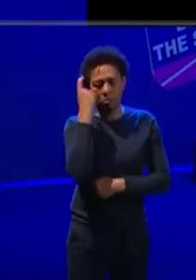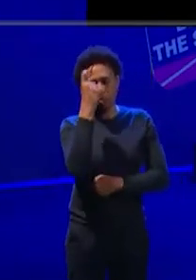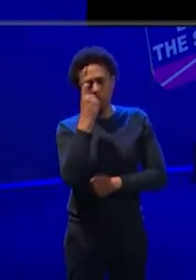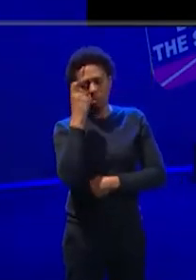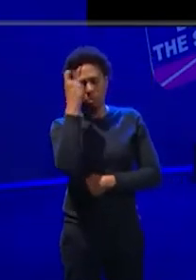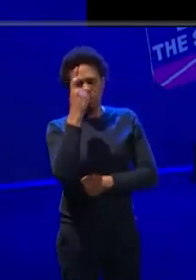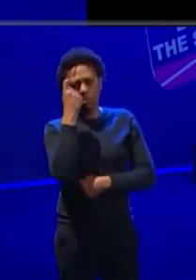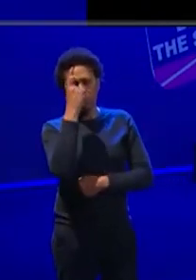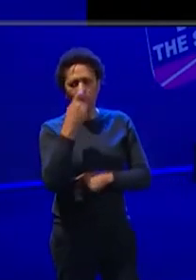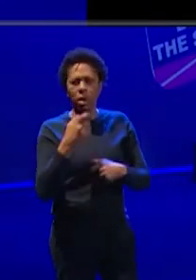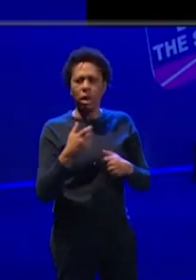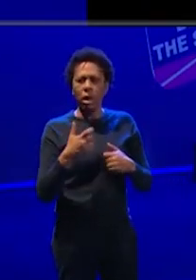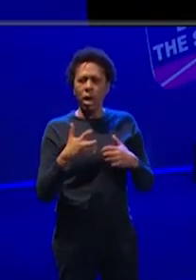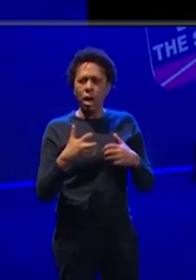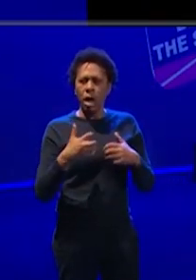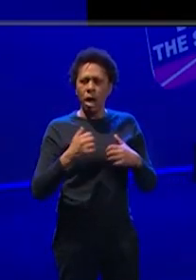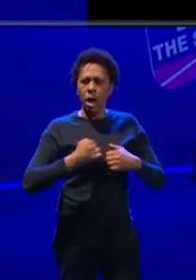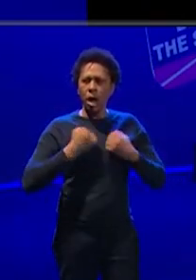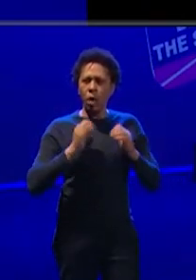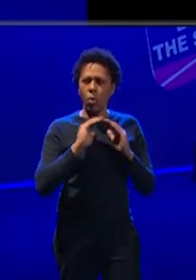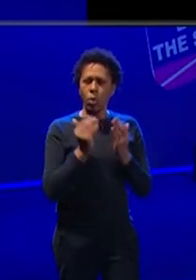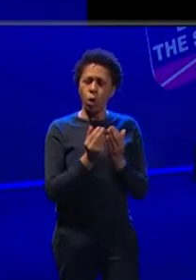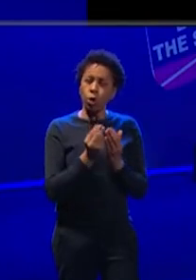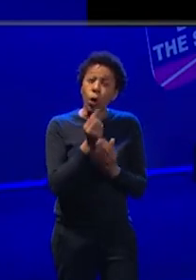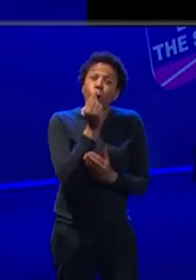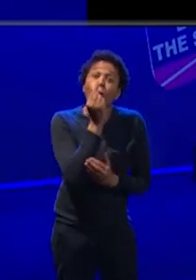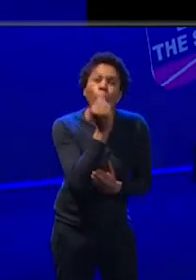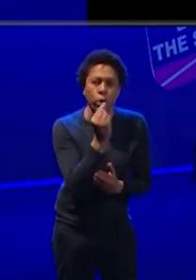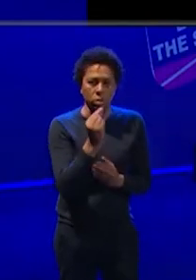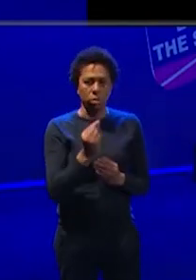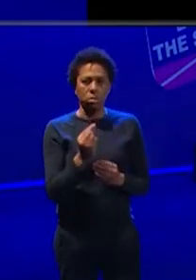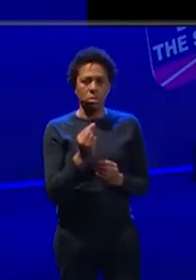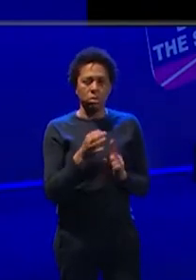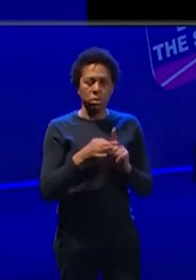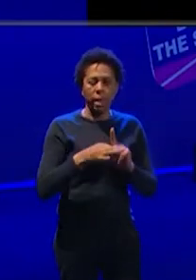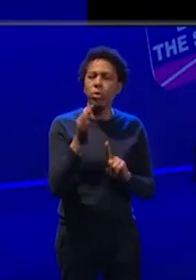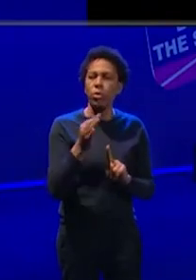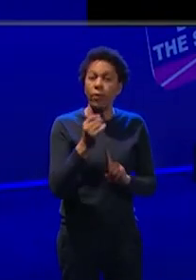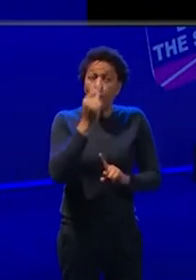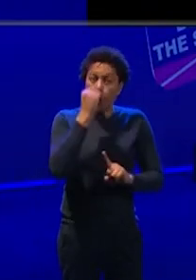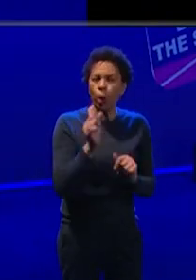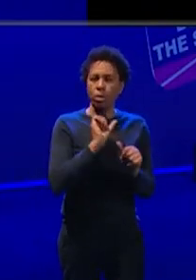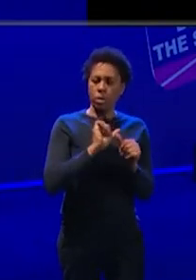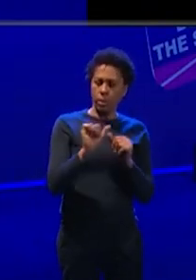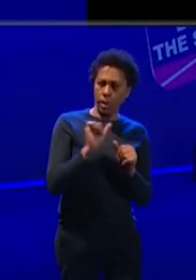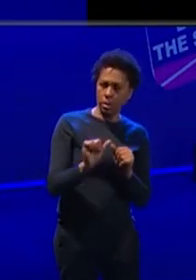outside is if we imagine better inside. And like,